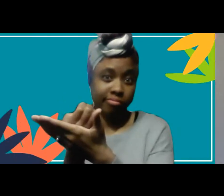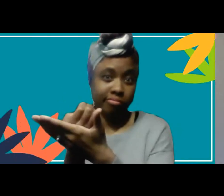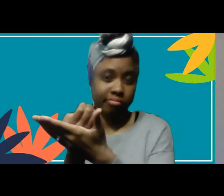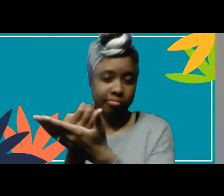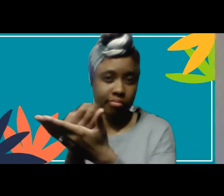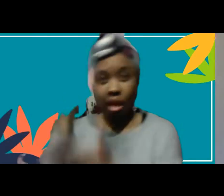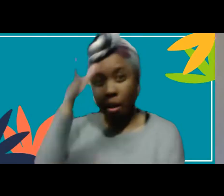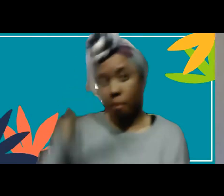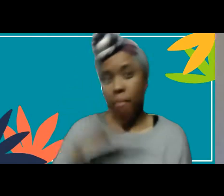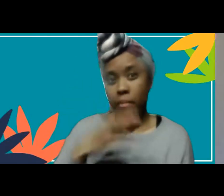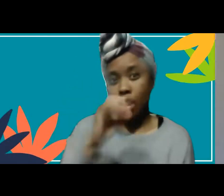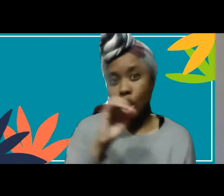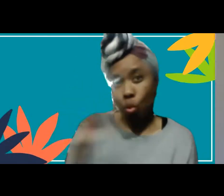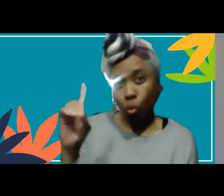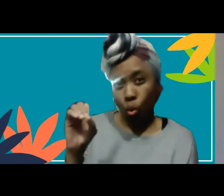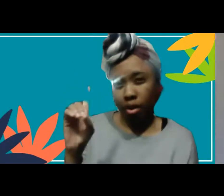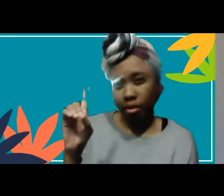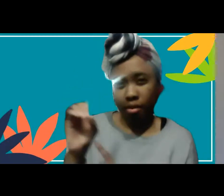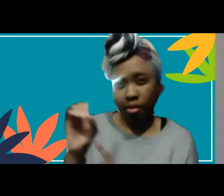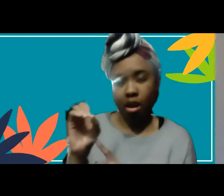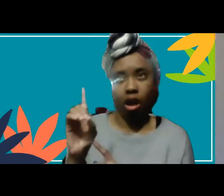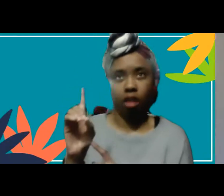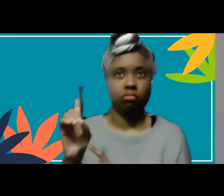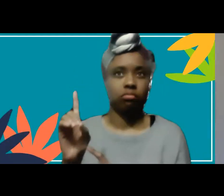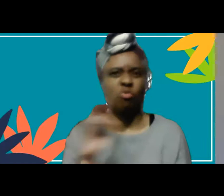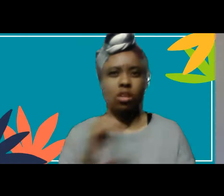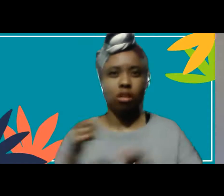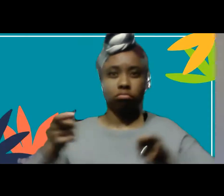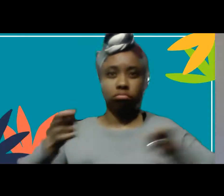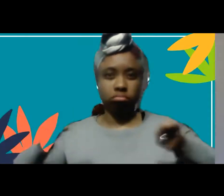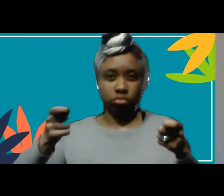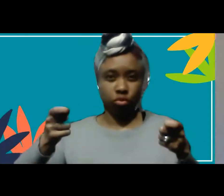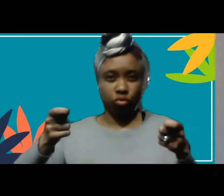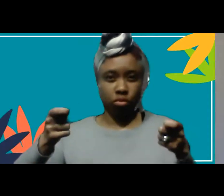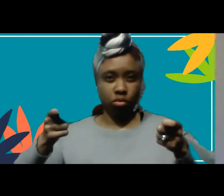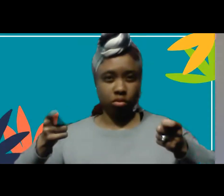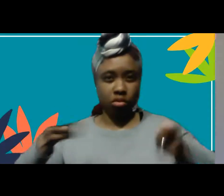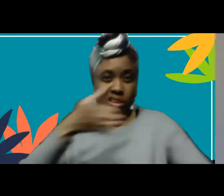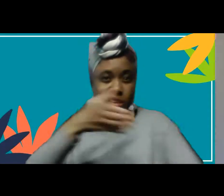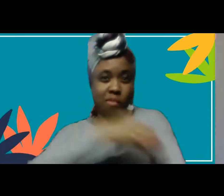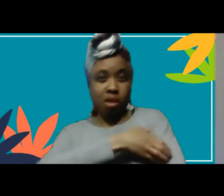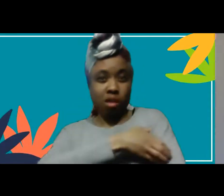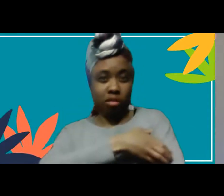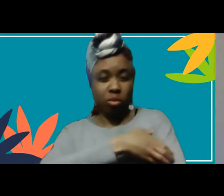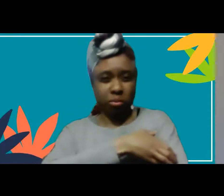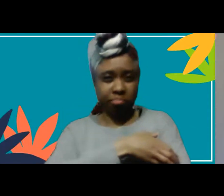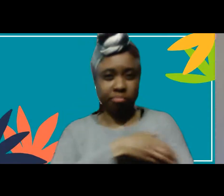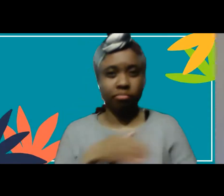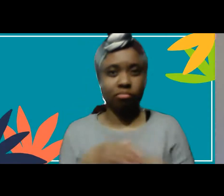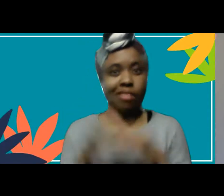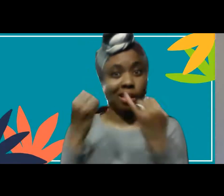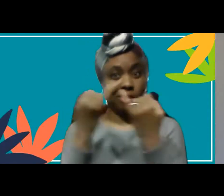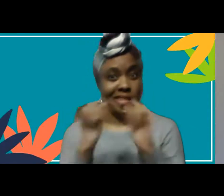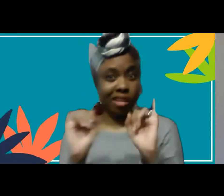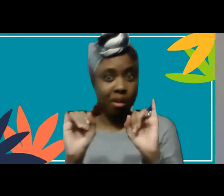an obsessive amount of control, domination, virility, and independence